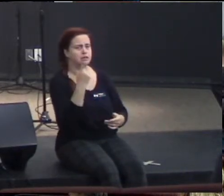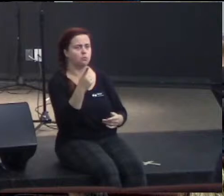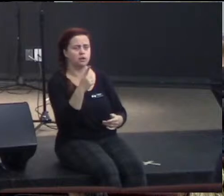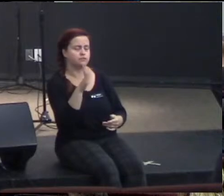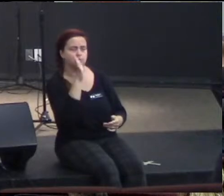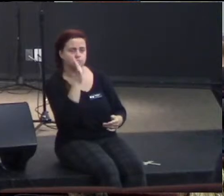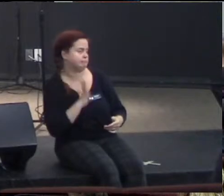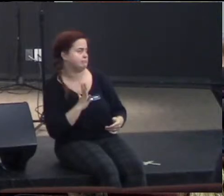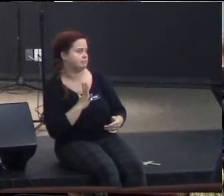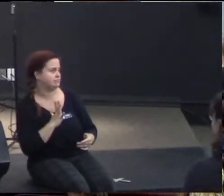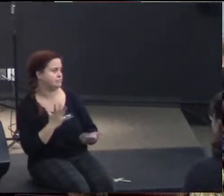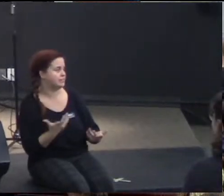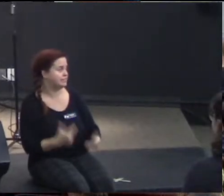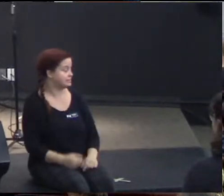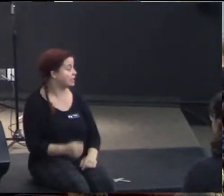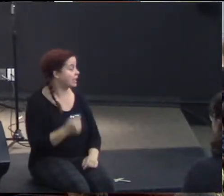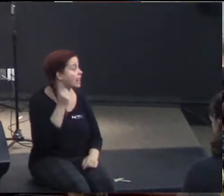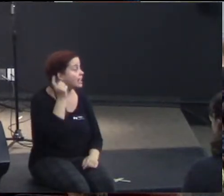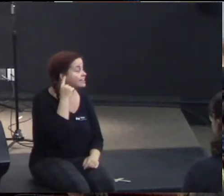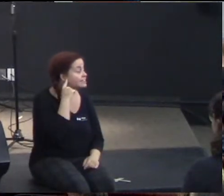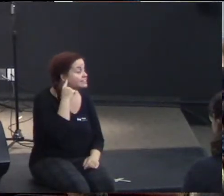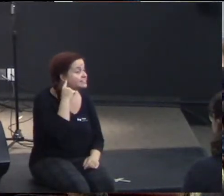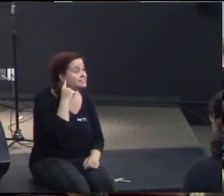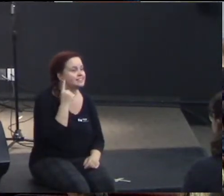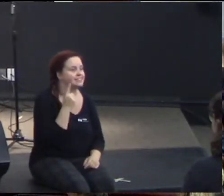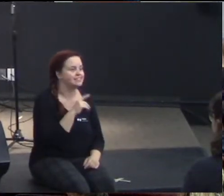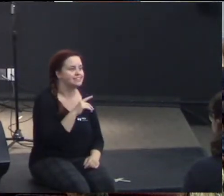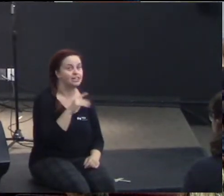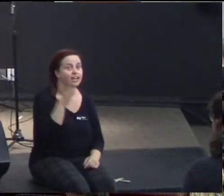He's talking to you. Grace and truth.